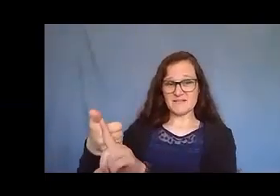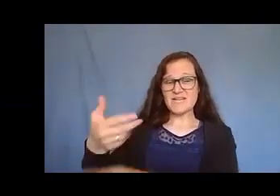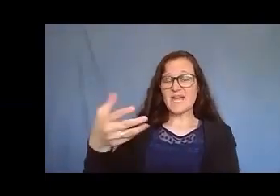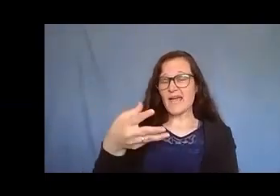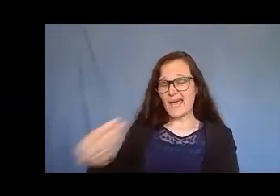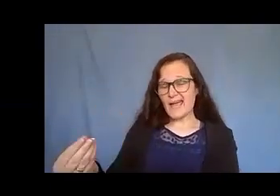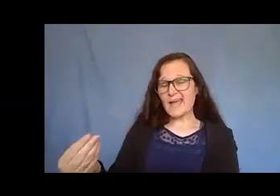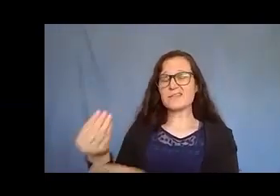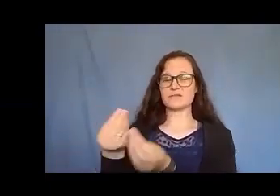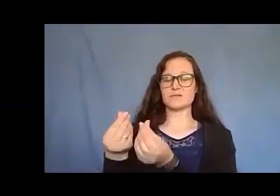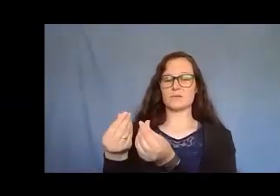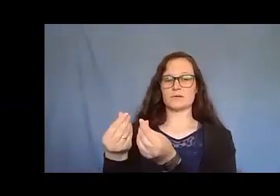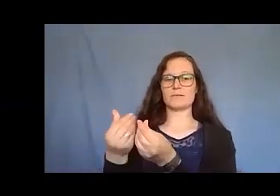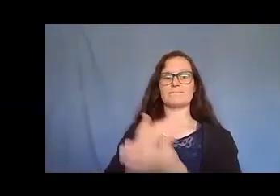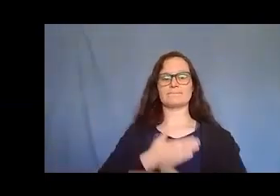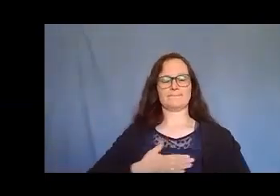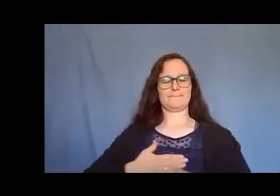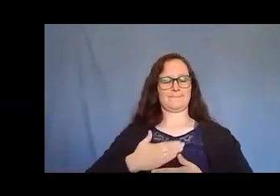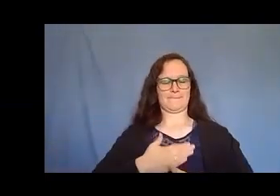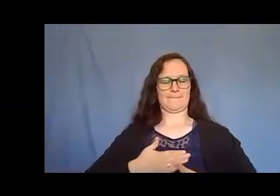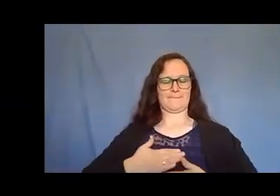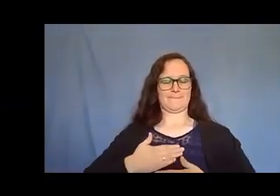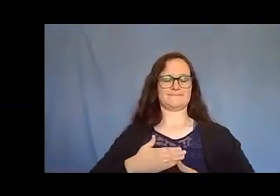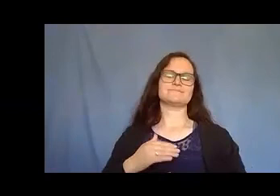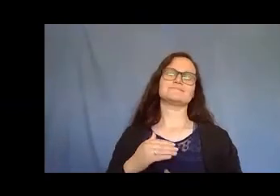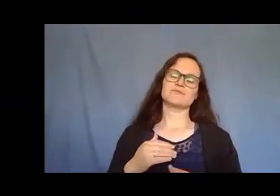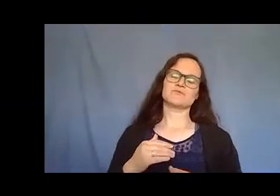attention. Please enjoy the rest of the conference.